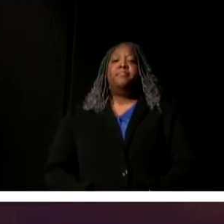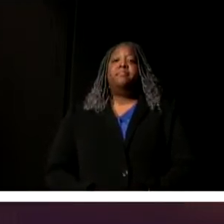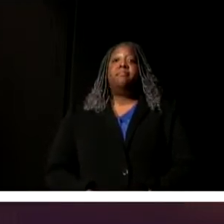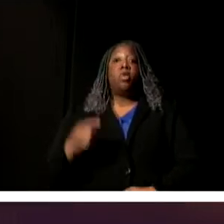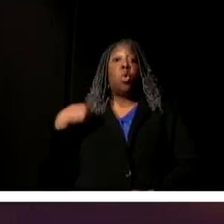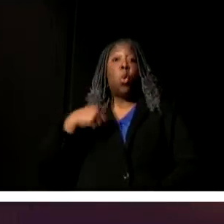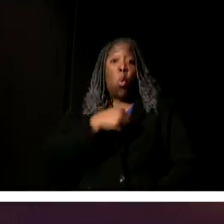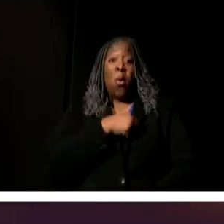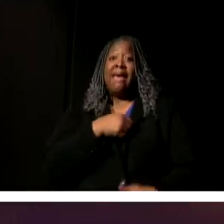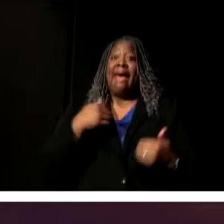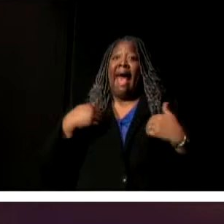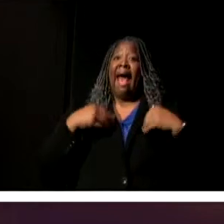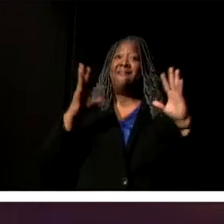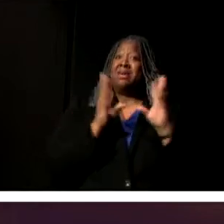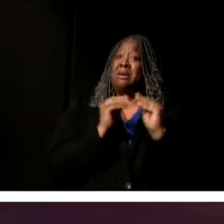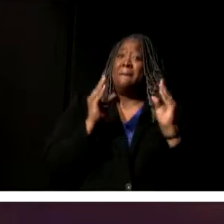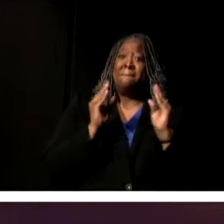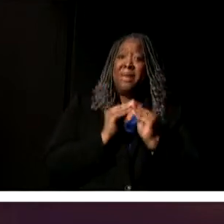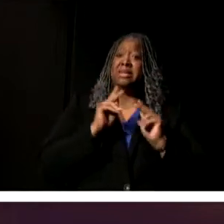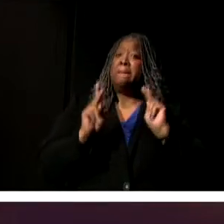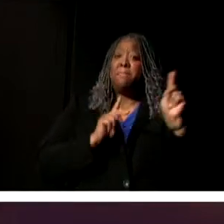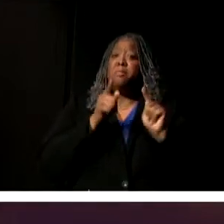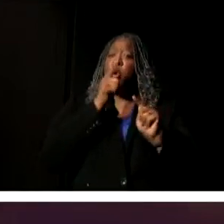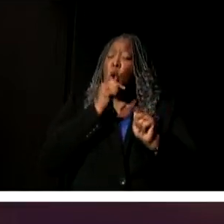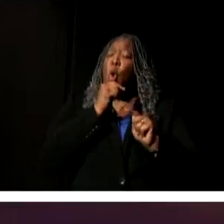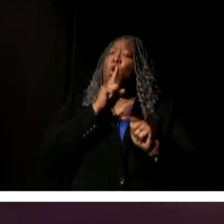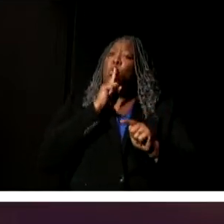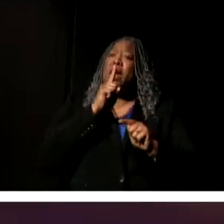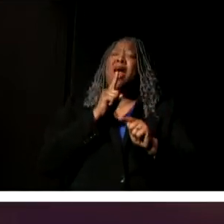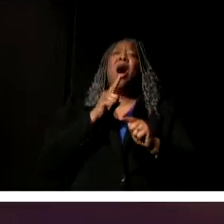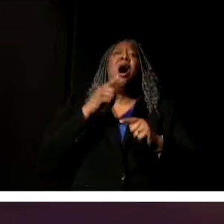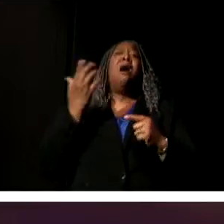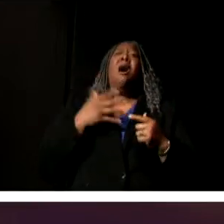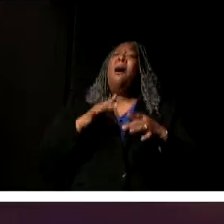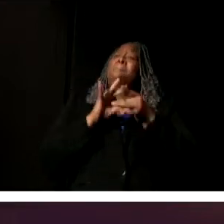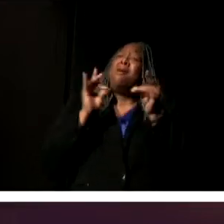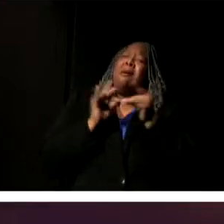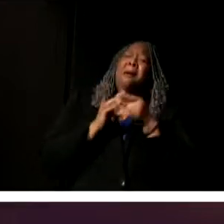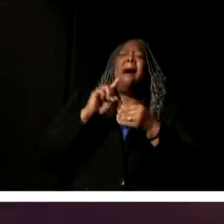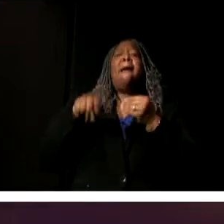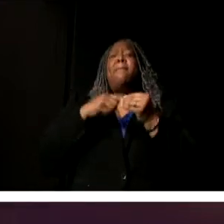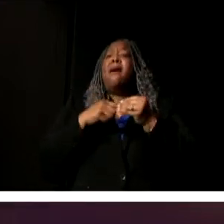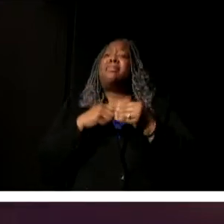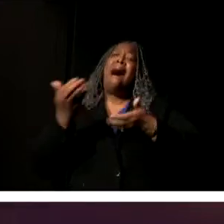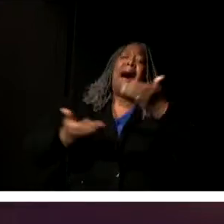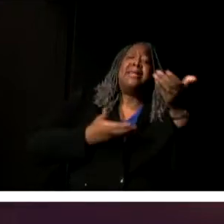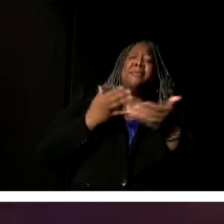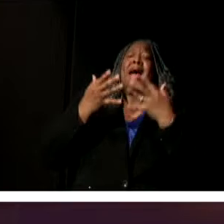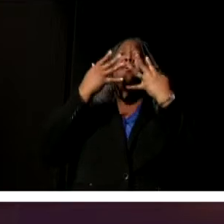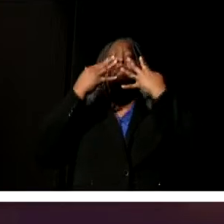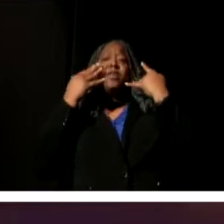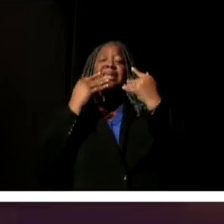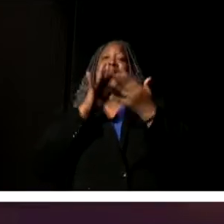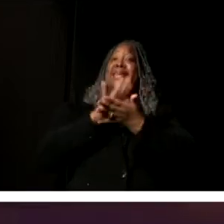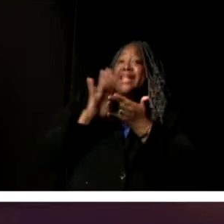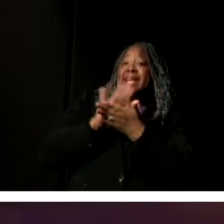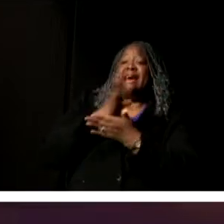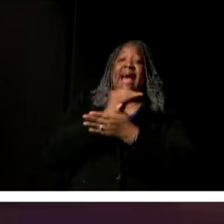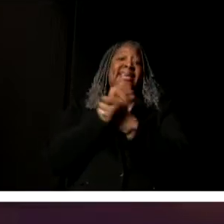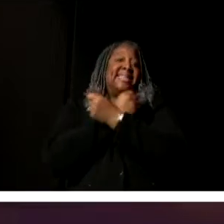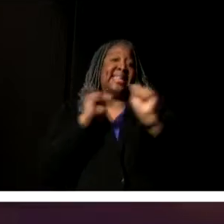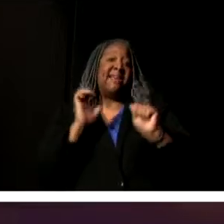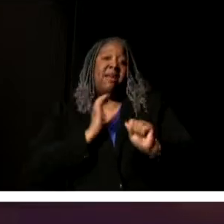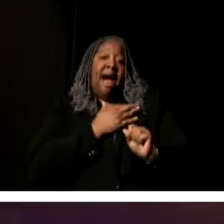We have convention goers who constantly rave about the hospitality, the cleanliness, and yes, even the safety of our